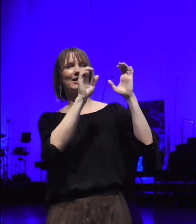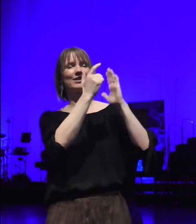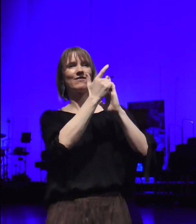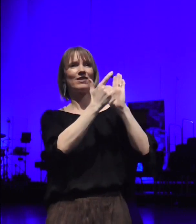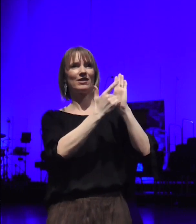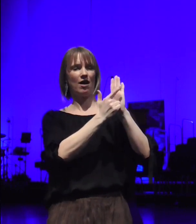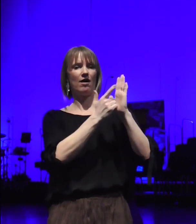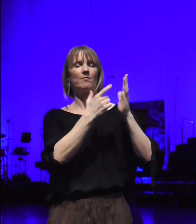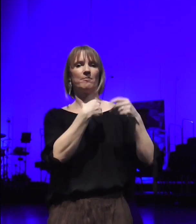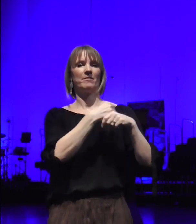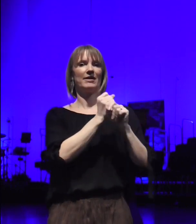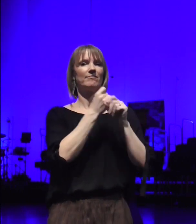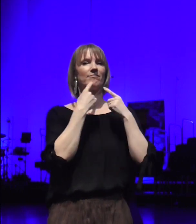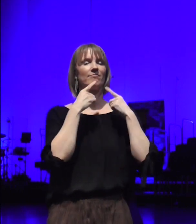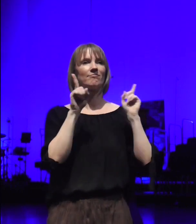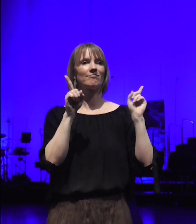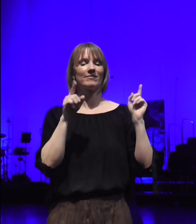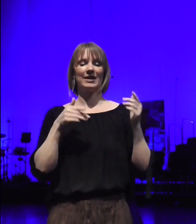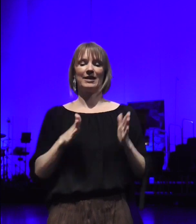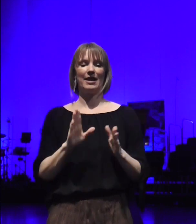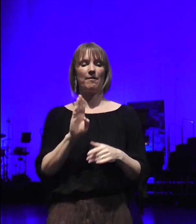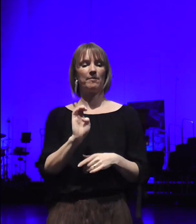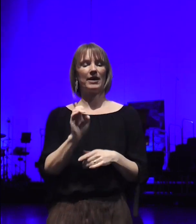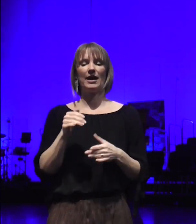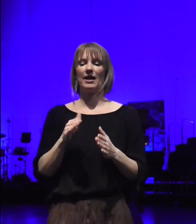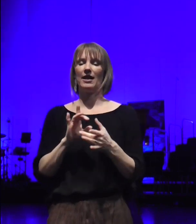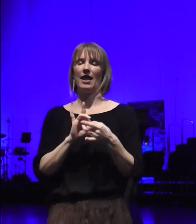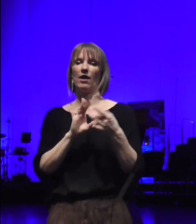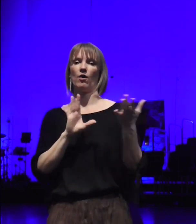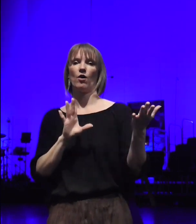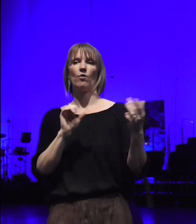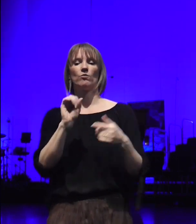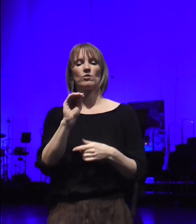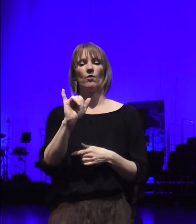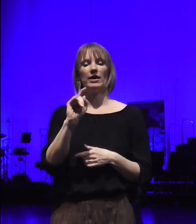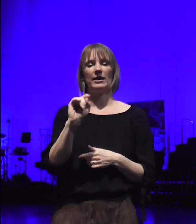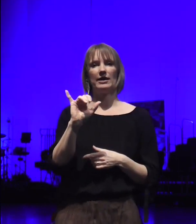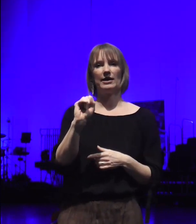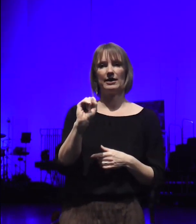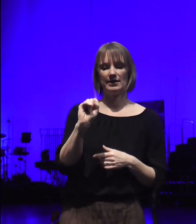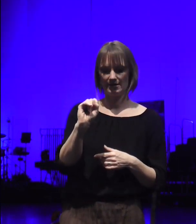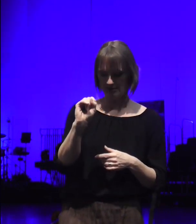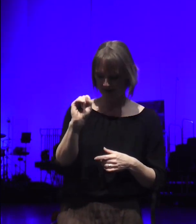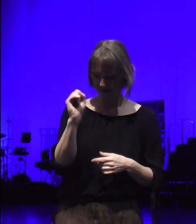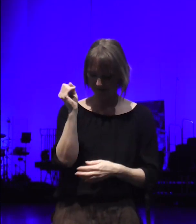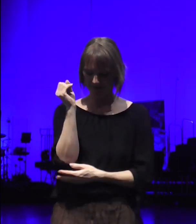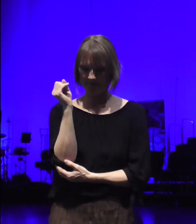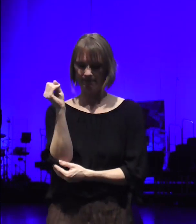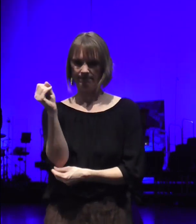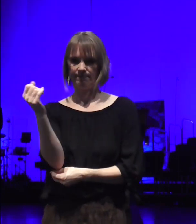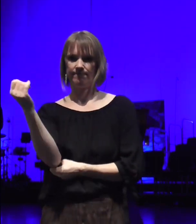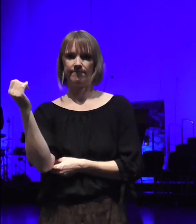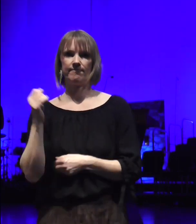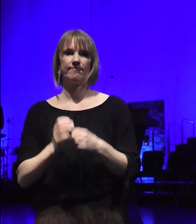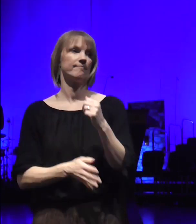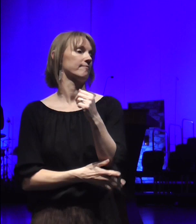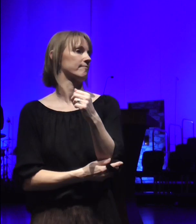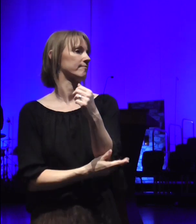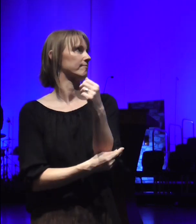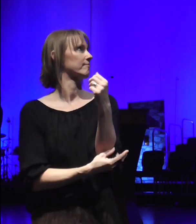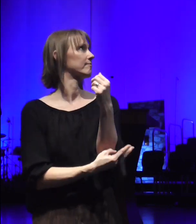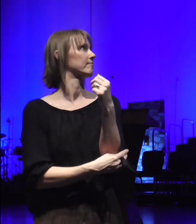law that makes it so, I let it be, I let it go, and so it is.